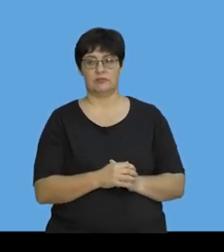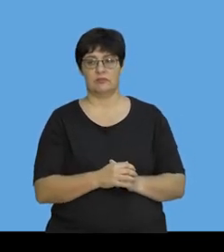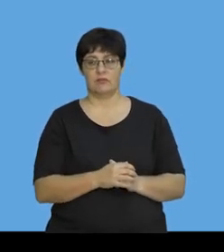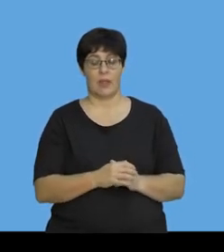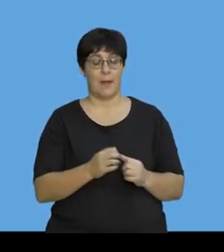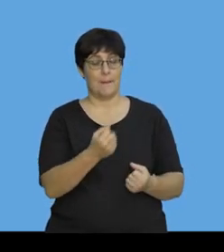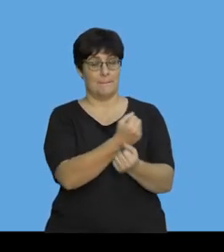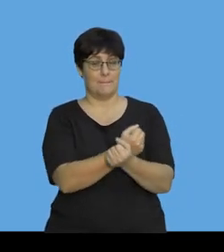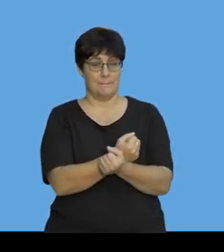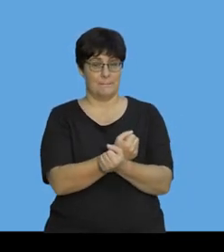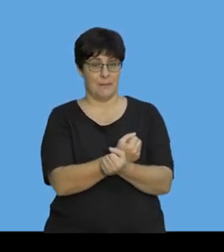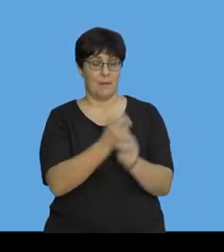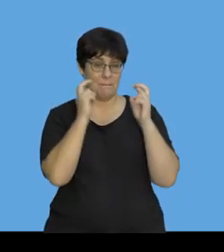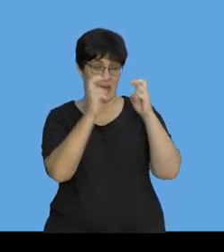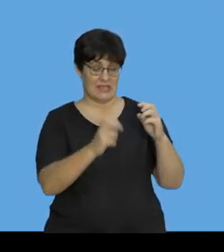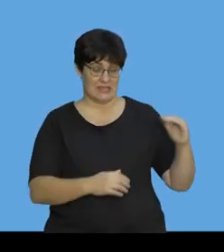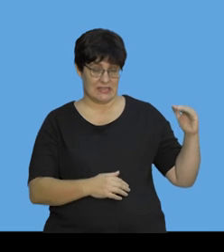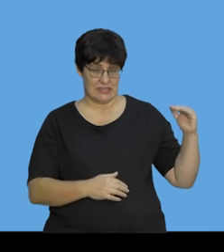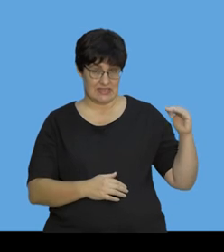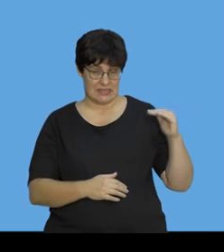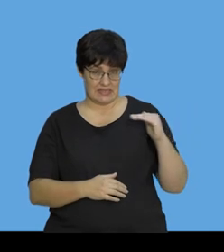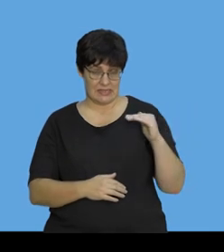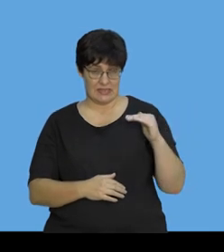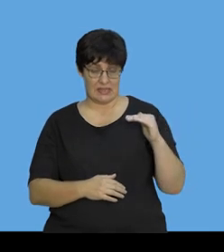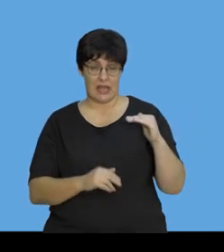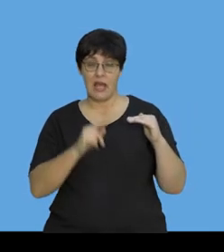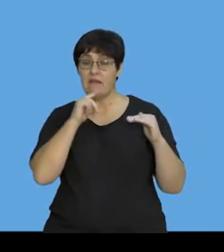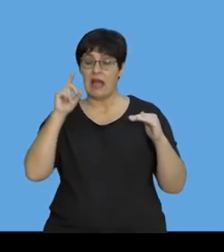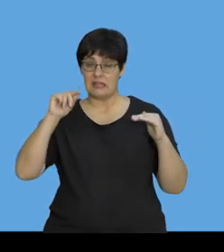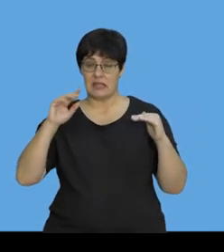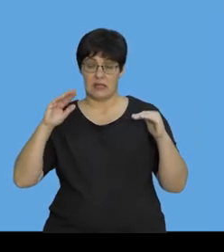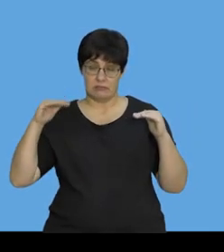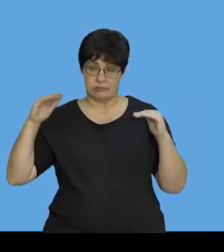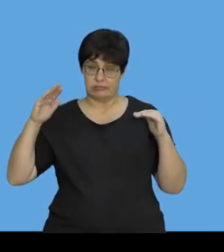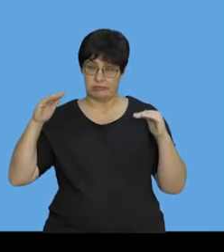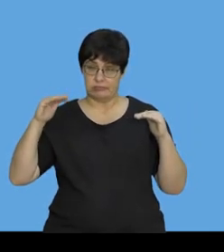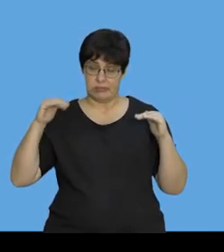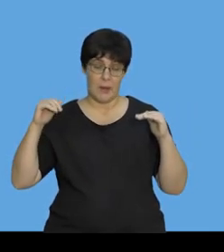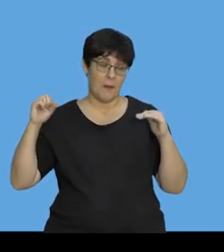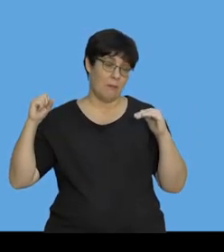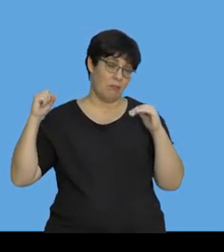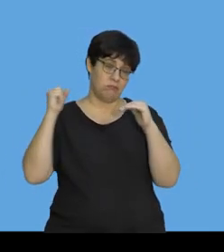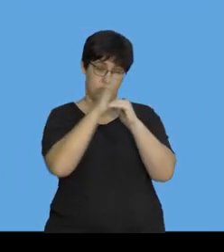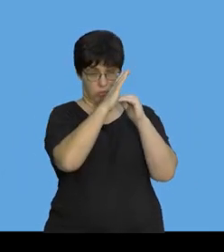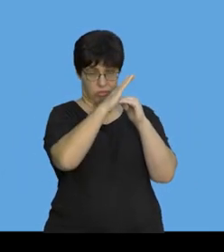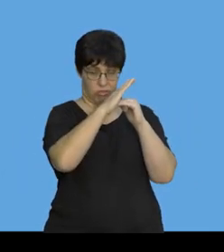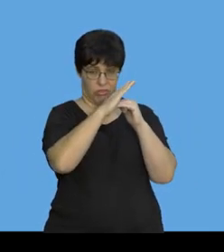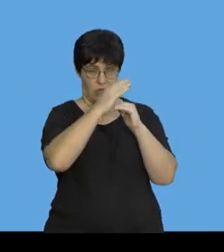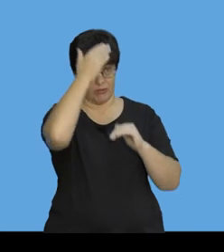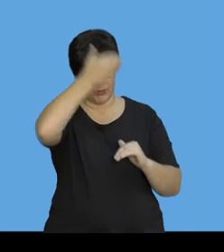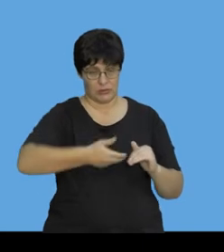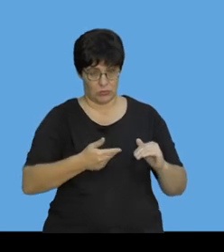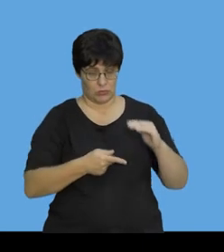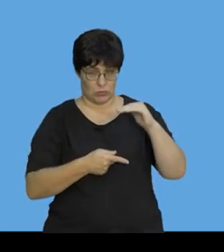a bus, it should be in a bus, when an insect traveling in the opposite direction suddenly splatters